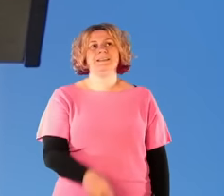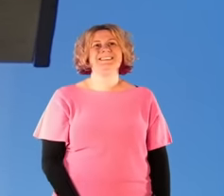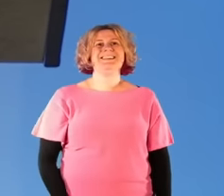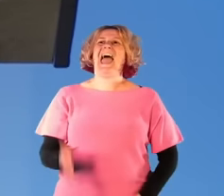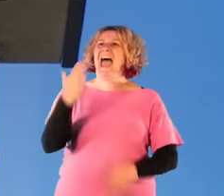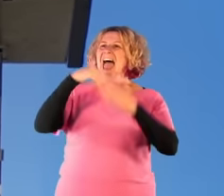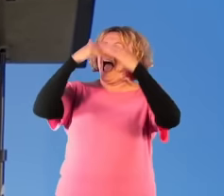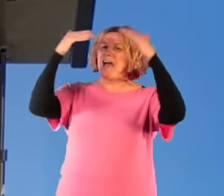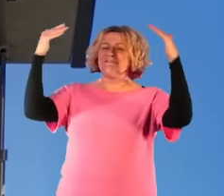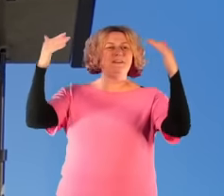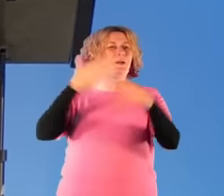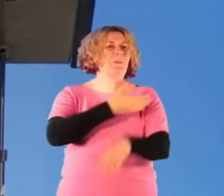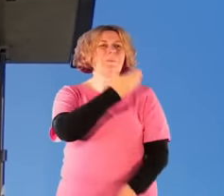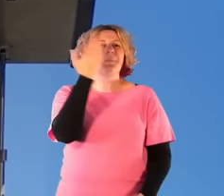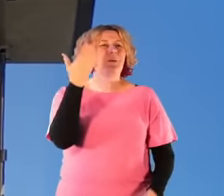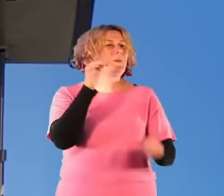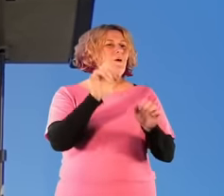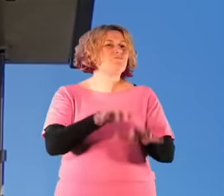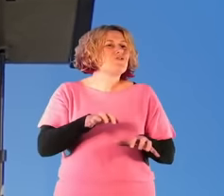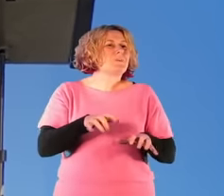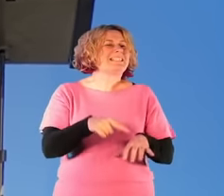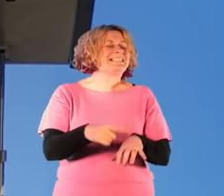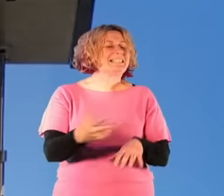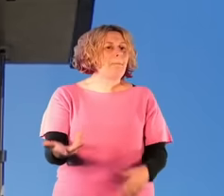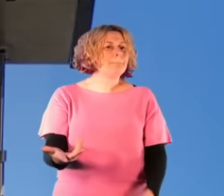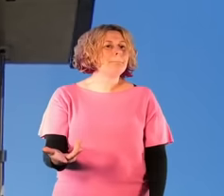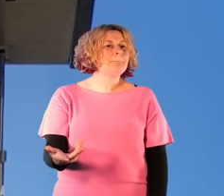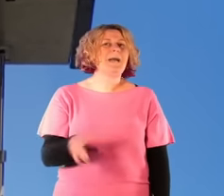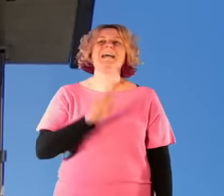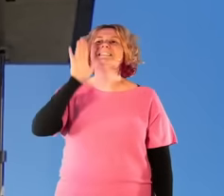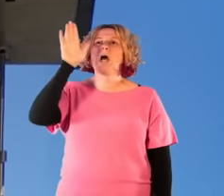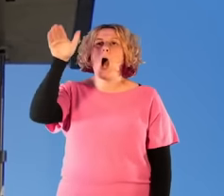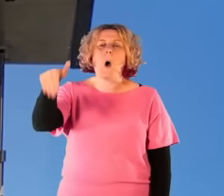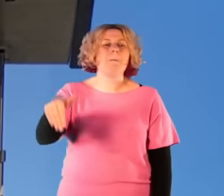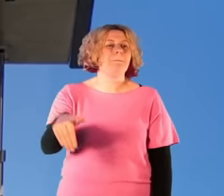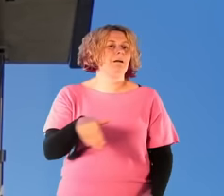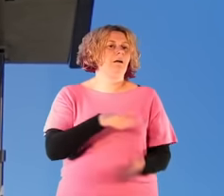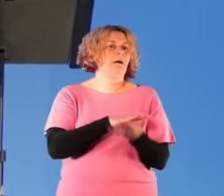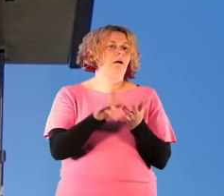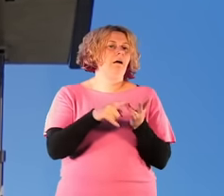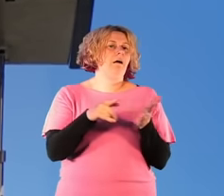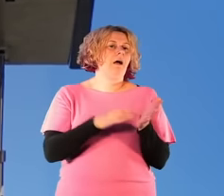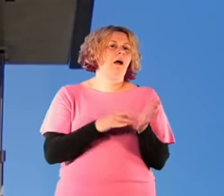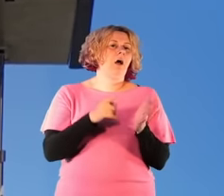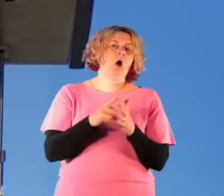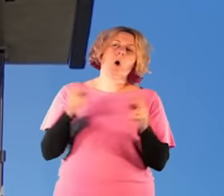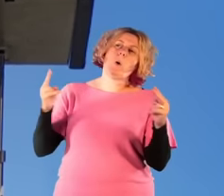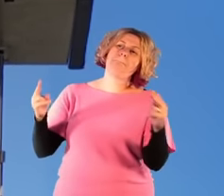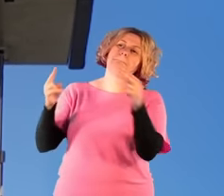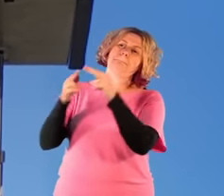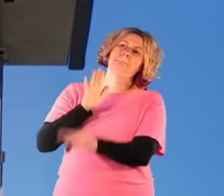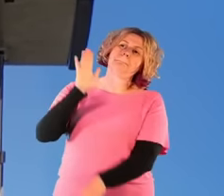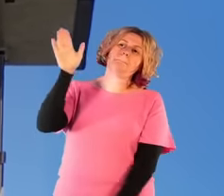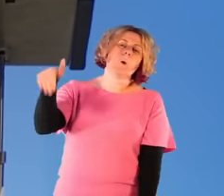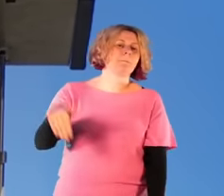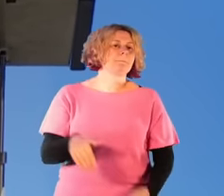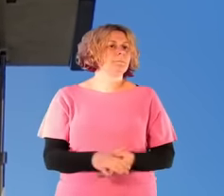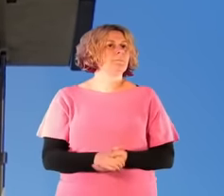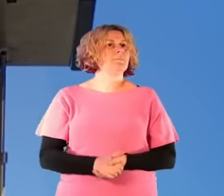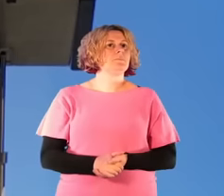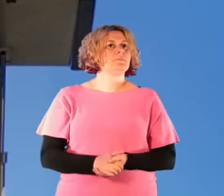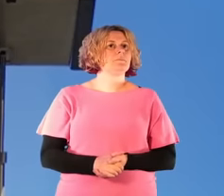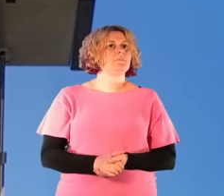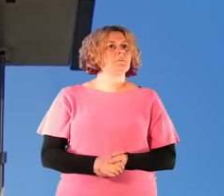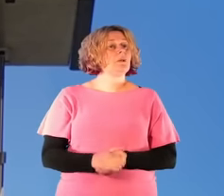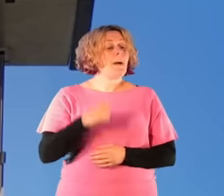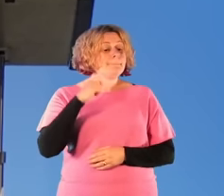in heaven. It's home. Isn't there a wonderful frisson of that word home? Little boy was asked, what is home? Home is a